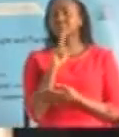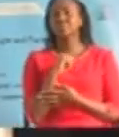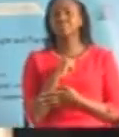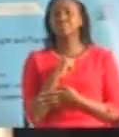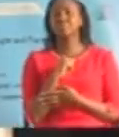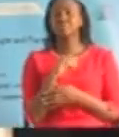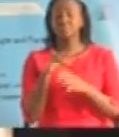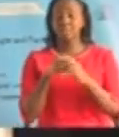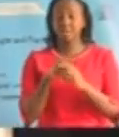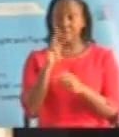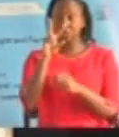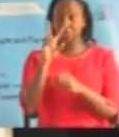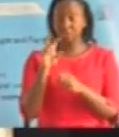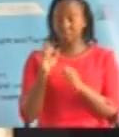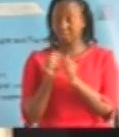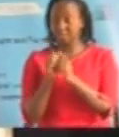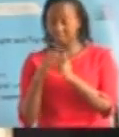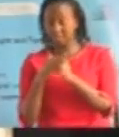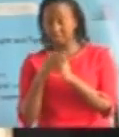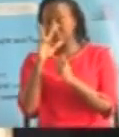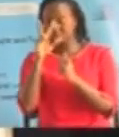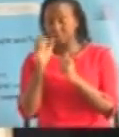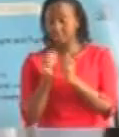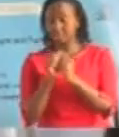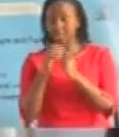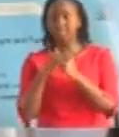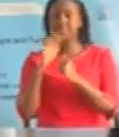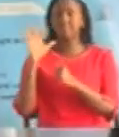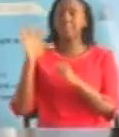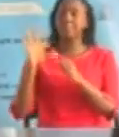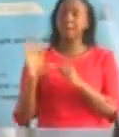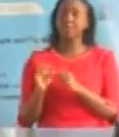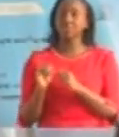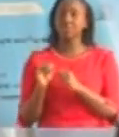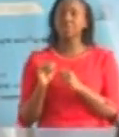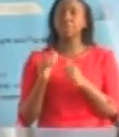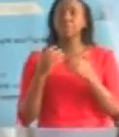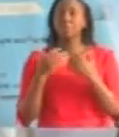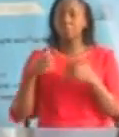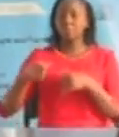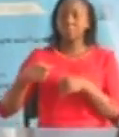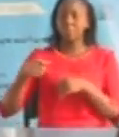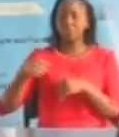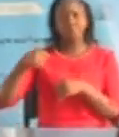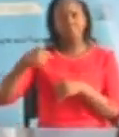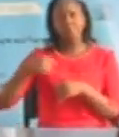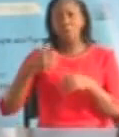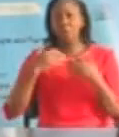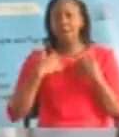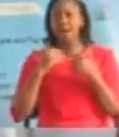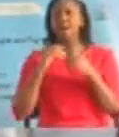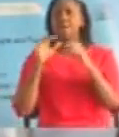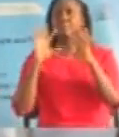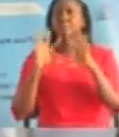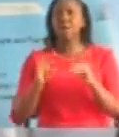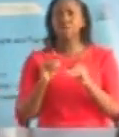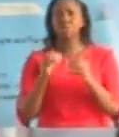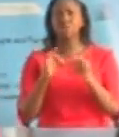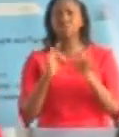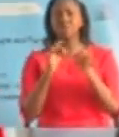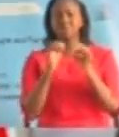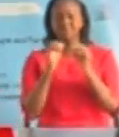In our 2018-2019 budget, we had a budget of 17.9 billion Kenya shillings.